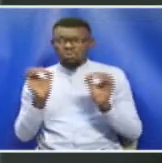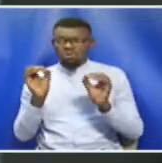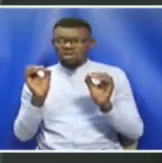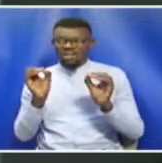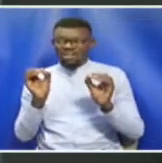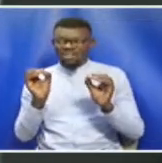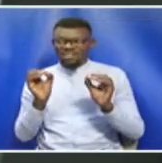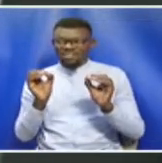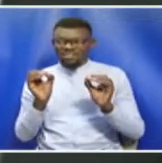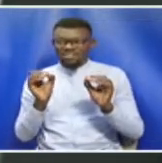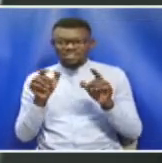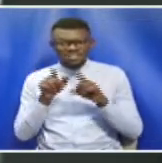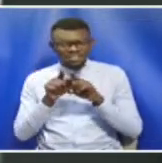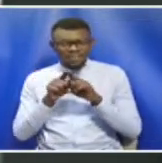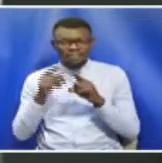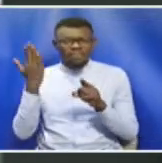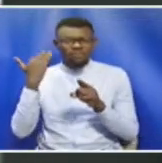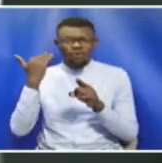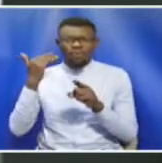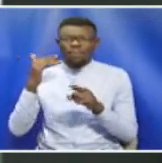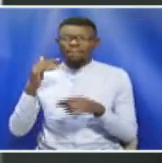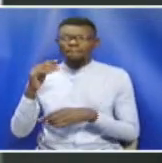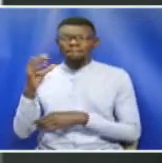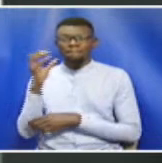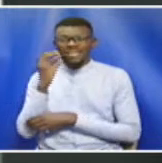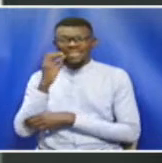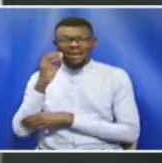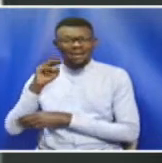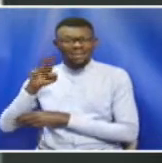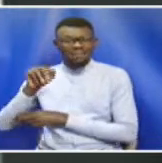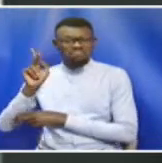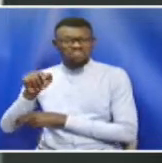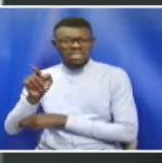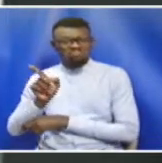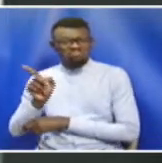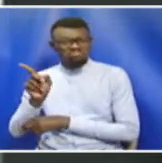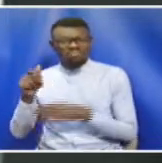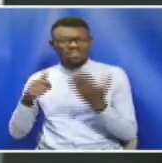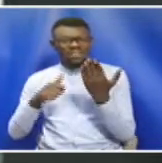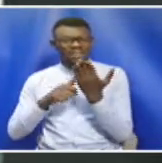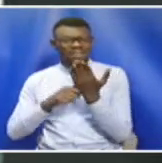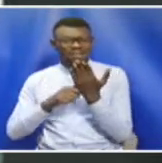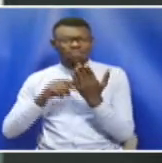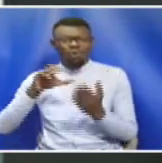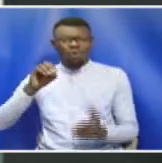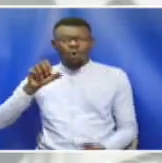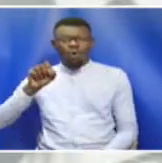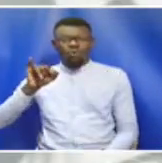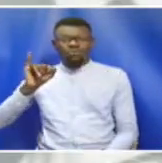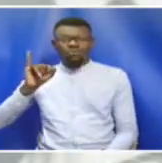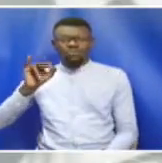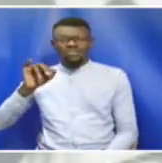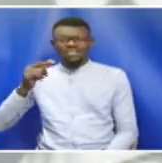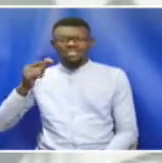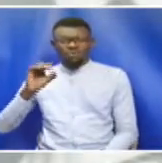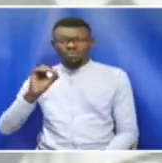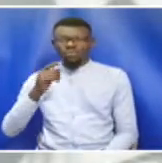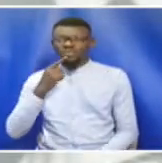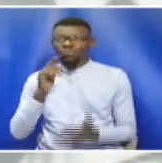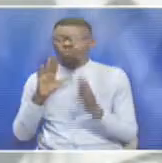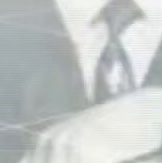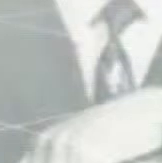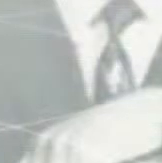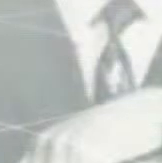immediately, Mbita legislator Osingo Migure is captured on the Hansard stating, "Mr.